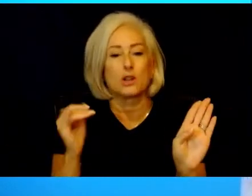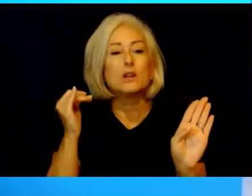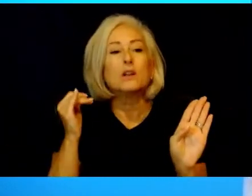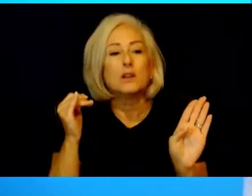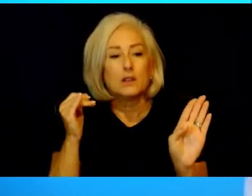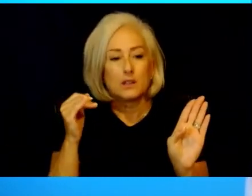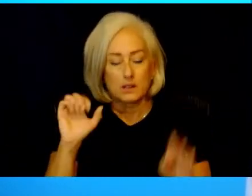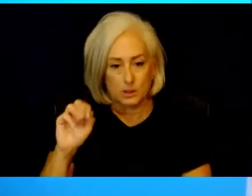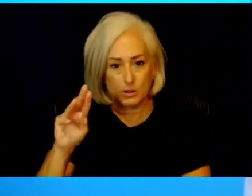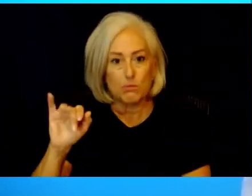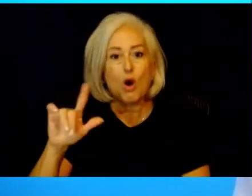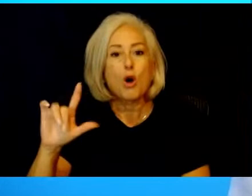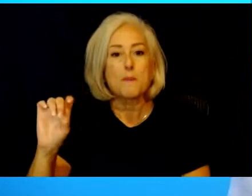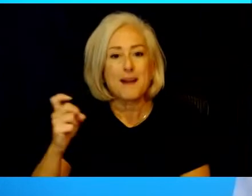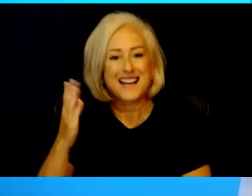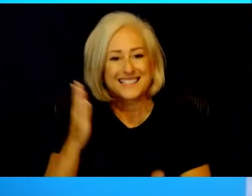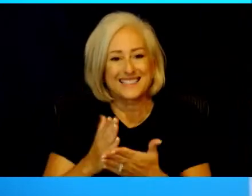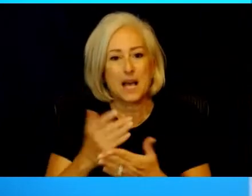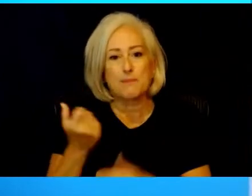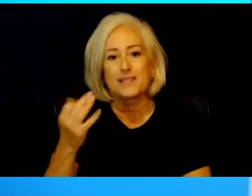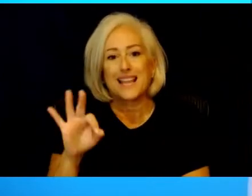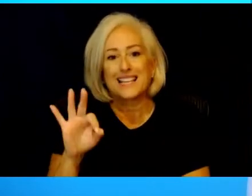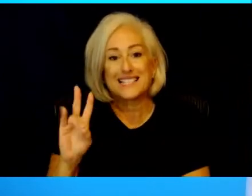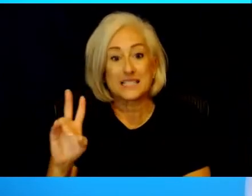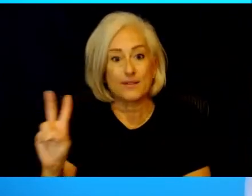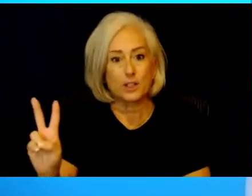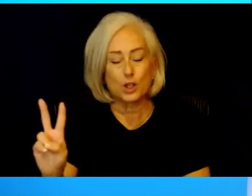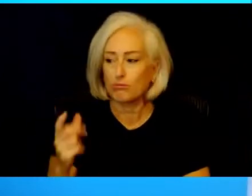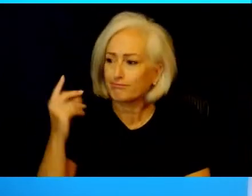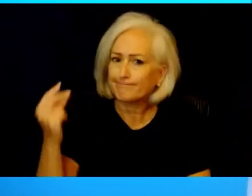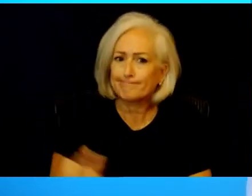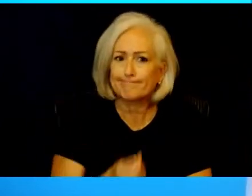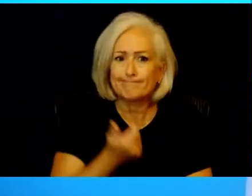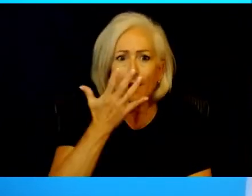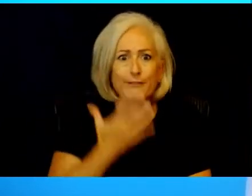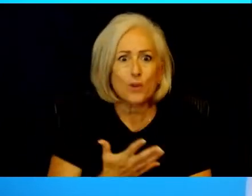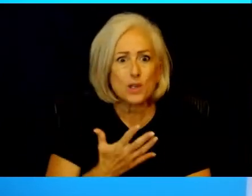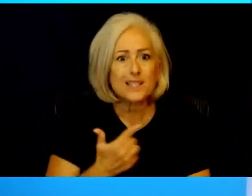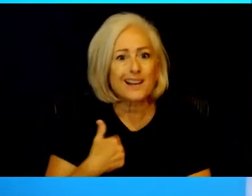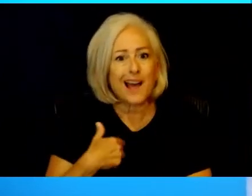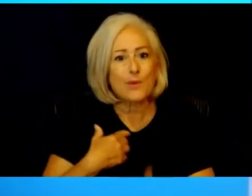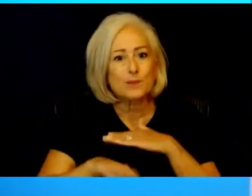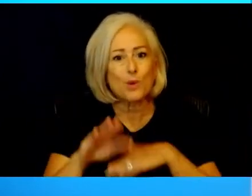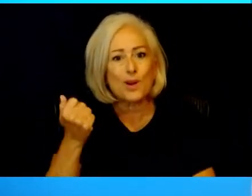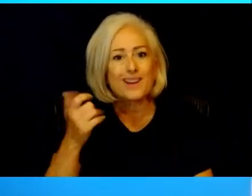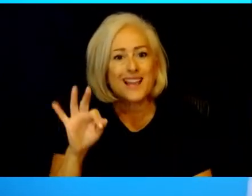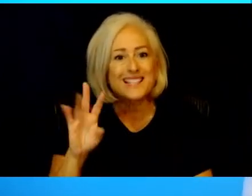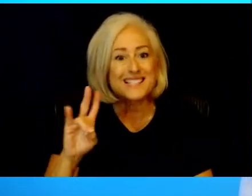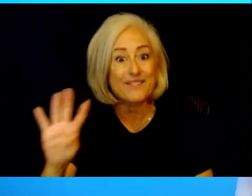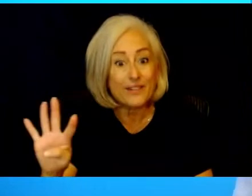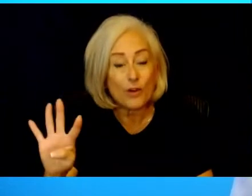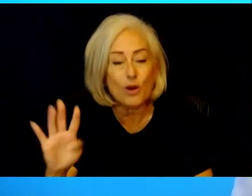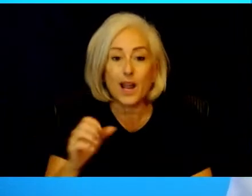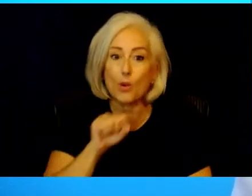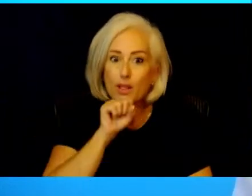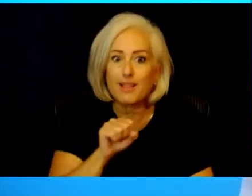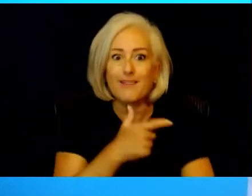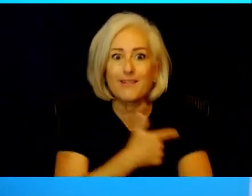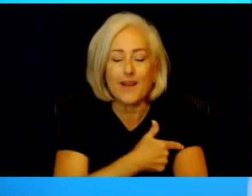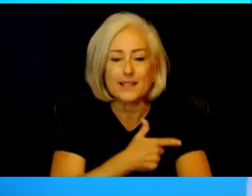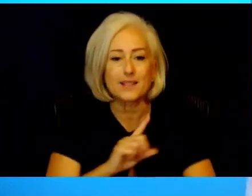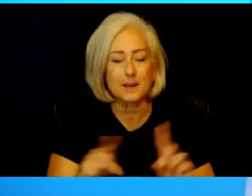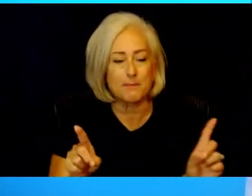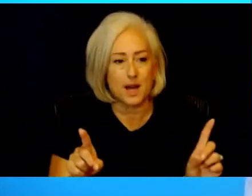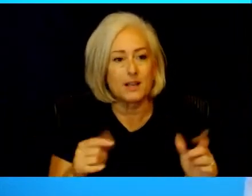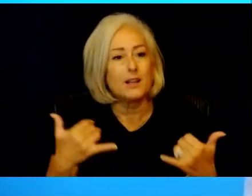vaccination stopped in 1972, which is unfortunate. I was born in 1974. I would have certainly loved to have gotten vaccinated. What we have seen is that you still do have